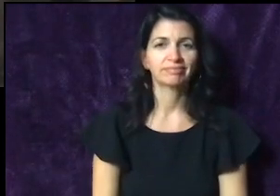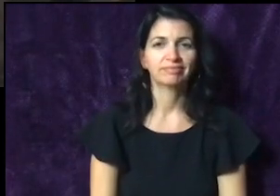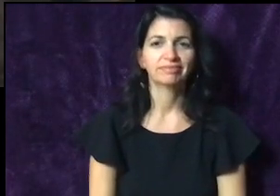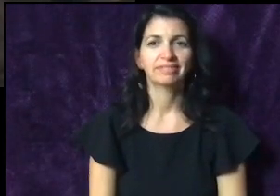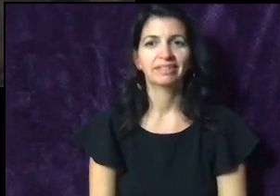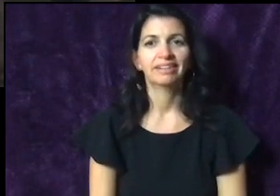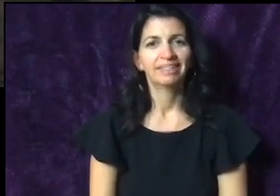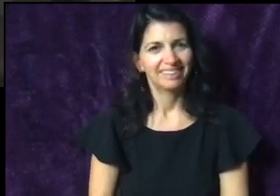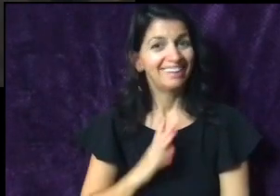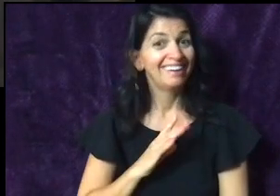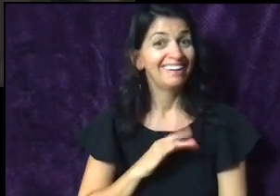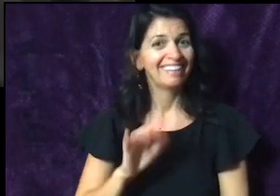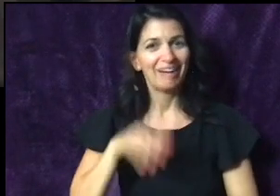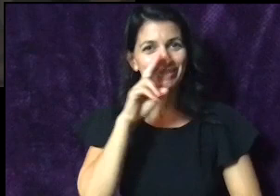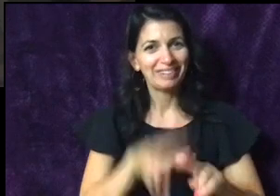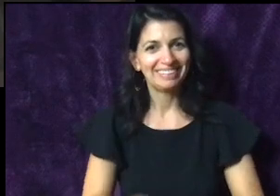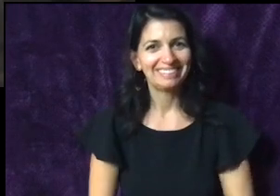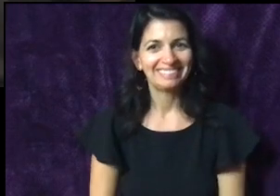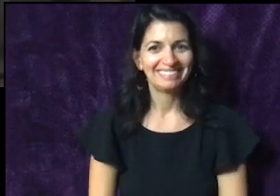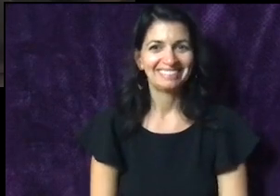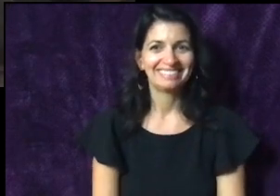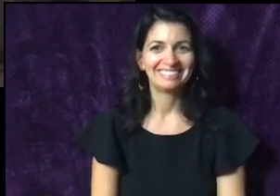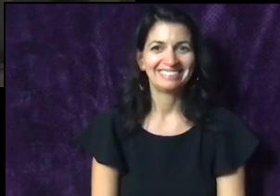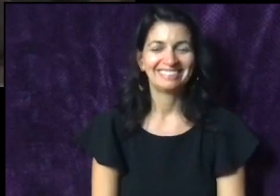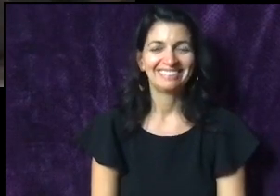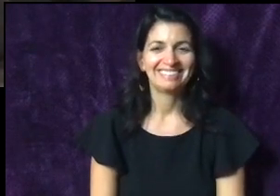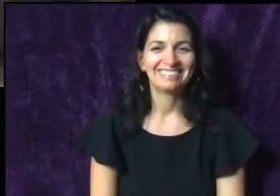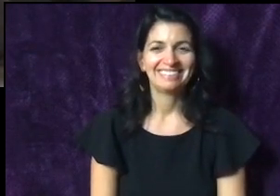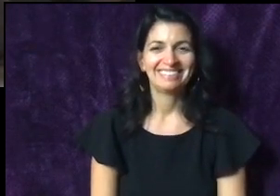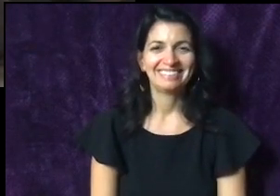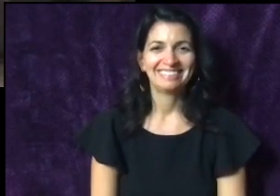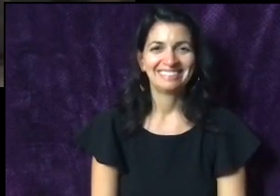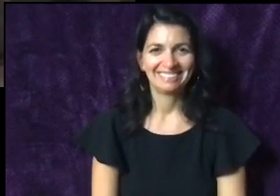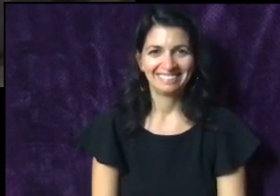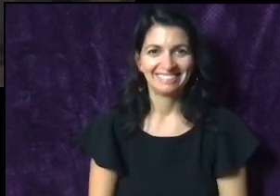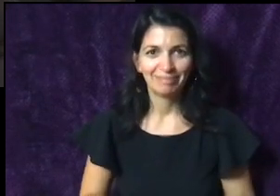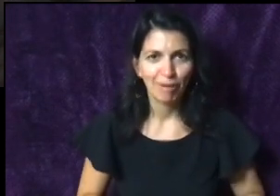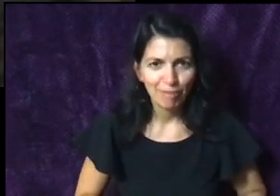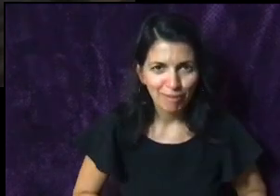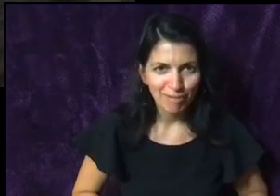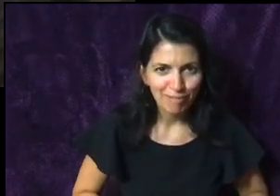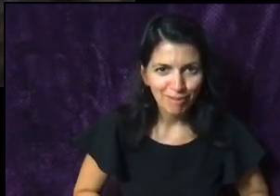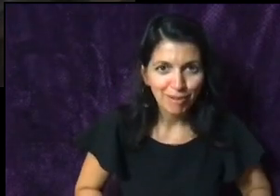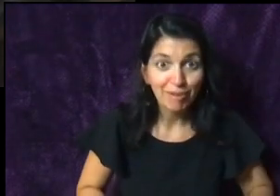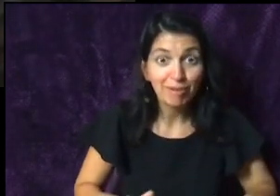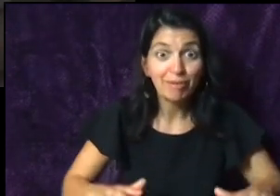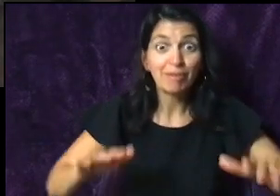Ba-bam! Woo, that was fun. Dum dum dum dum dum dum dum dum dum dum dum dum dum dum